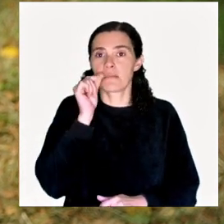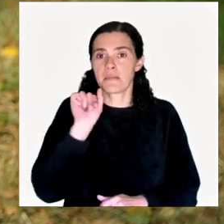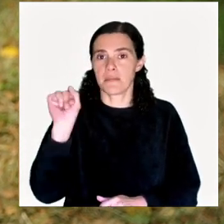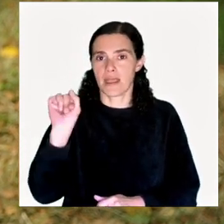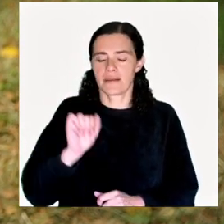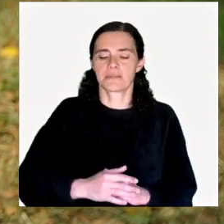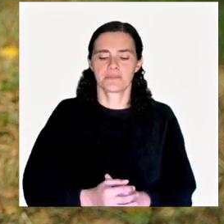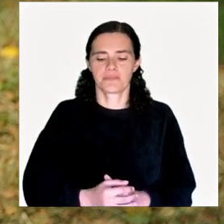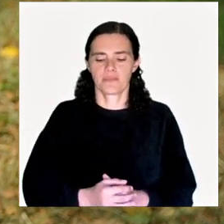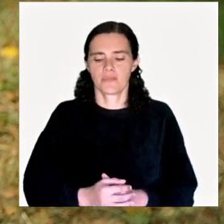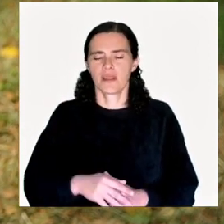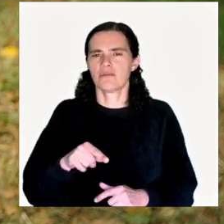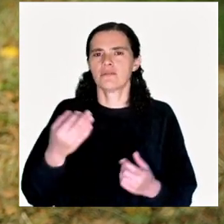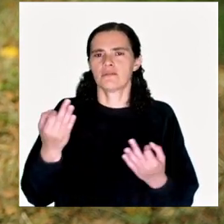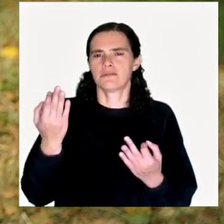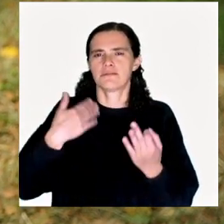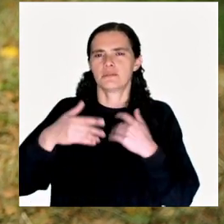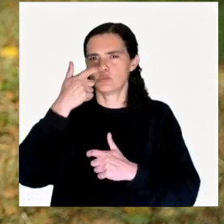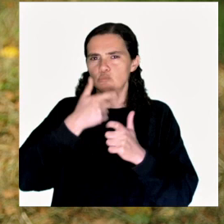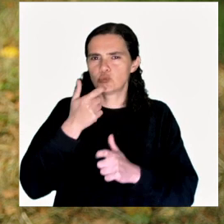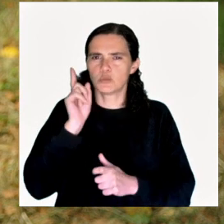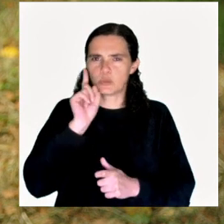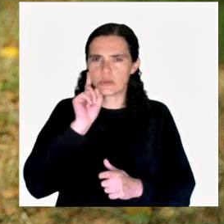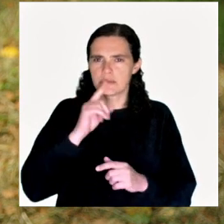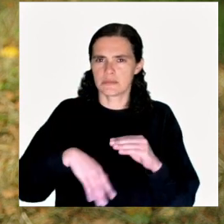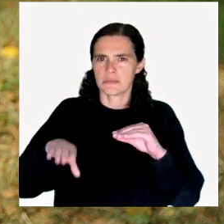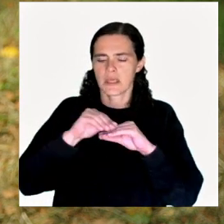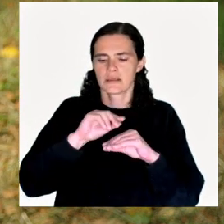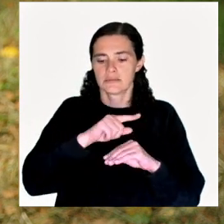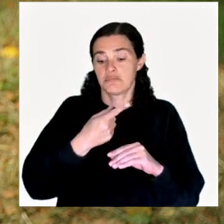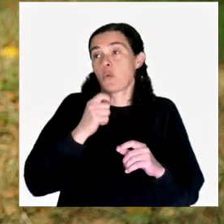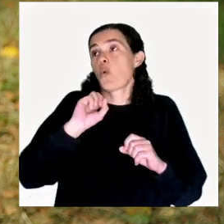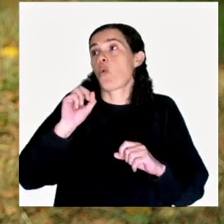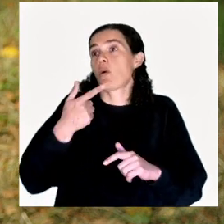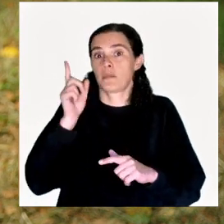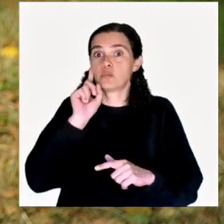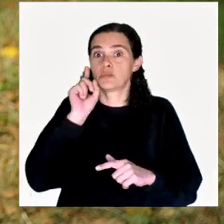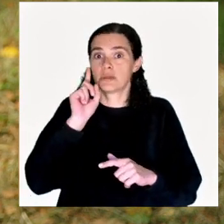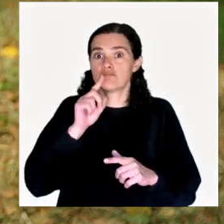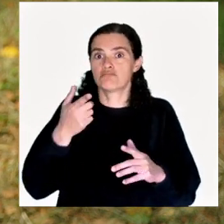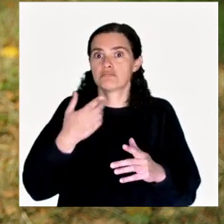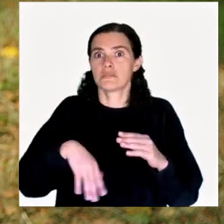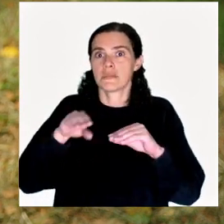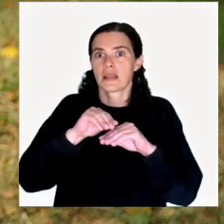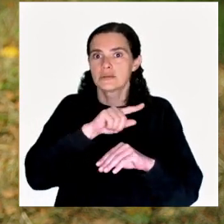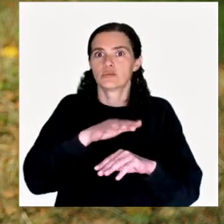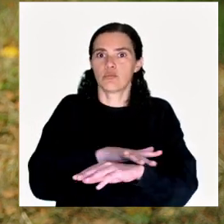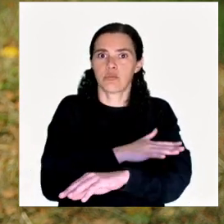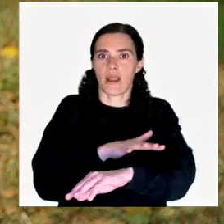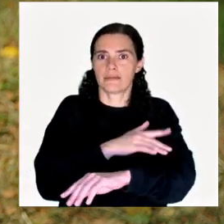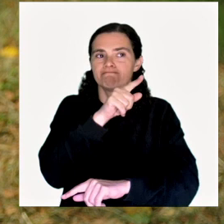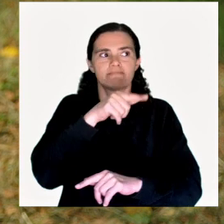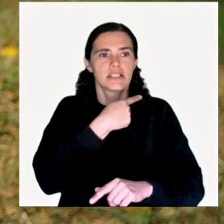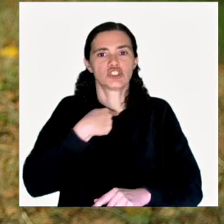WEIWEI's father, was one of the most important, if not the most important poet